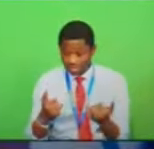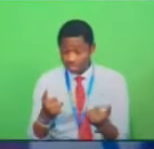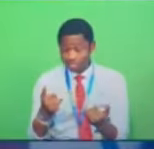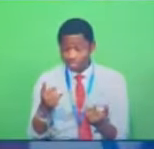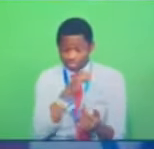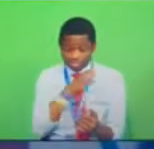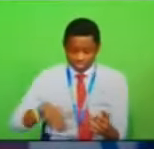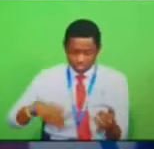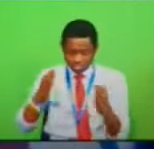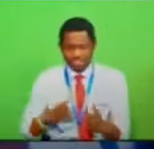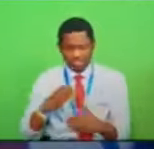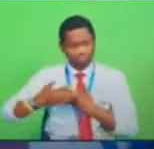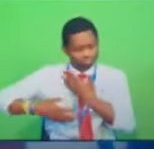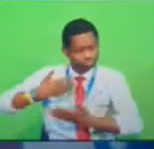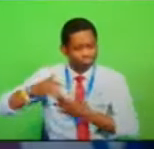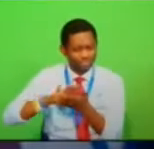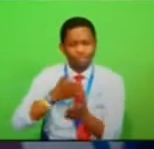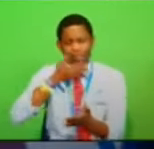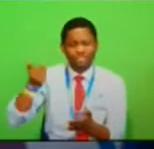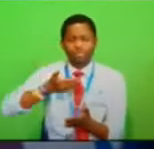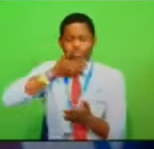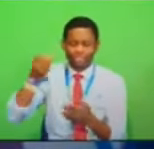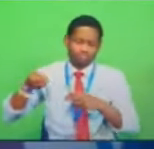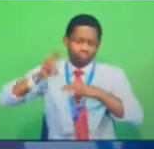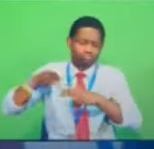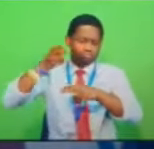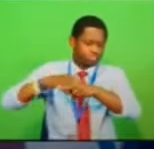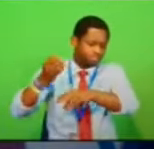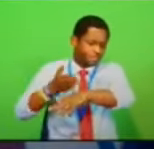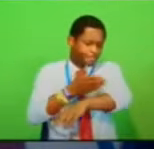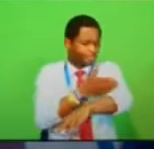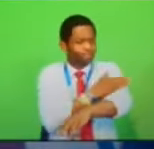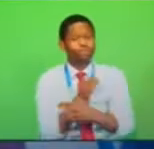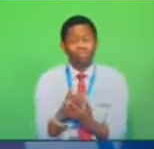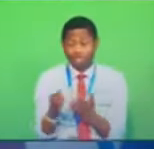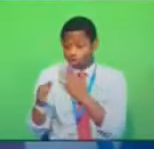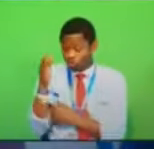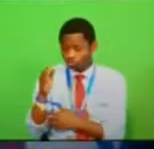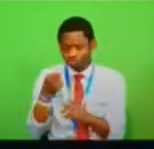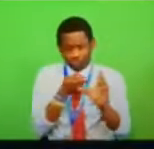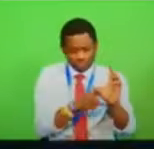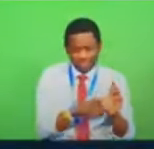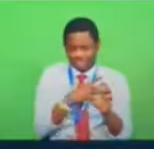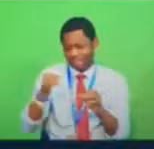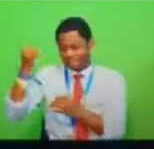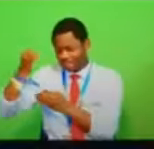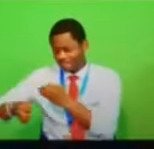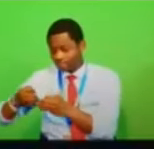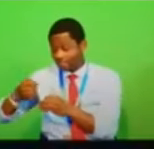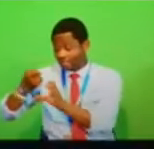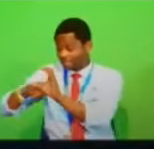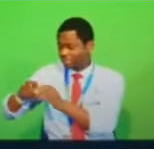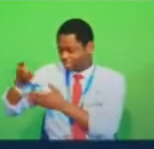better and better. Oh, hallelujah. Our God is not a cake. He is the one who is the Alpha and the Omega. He was in the